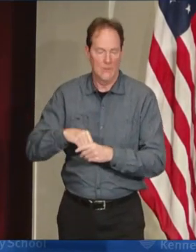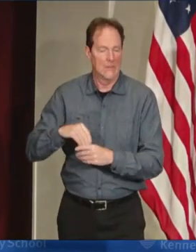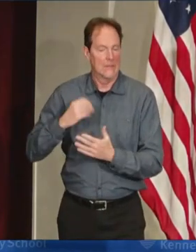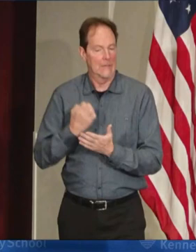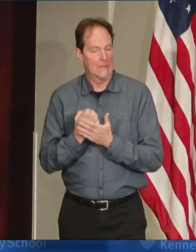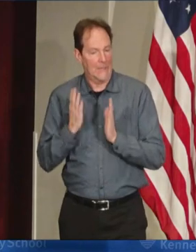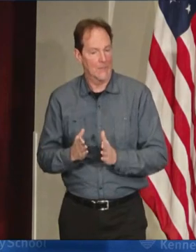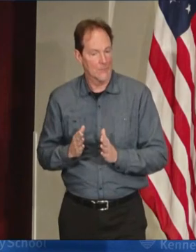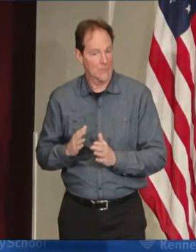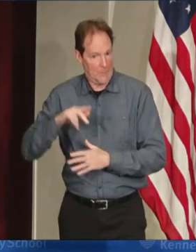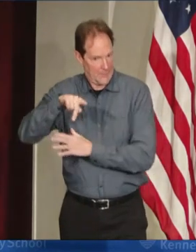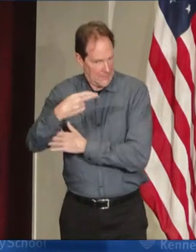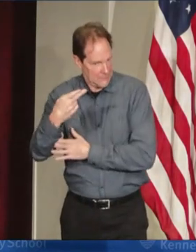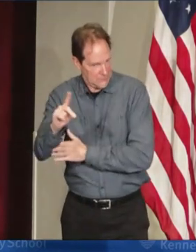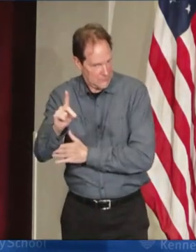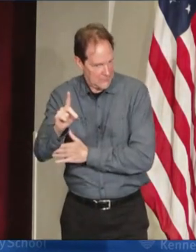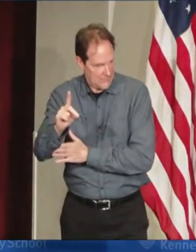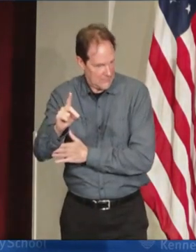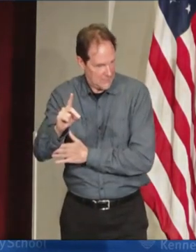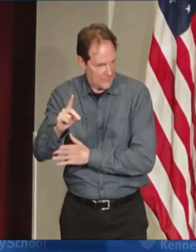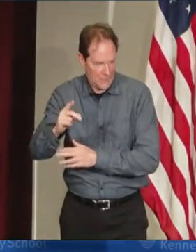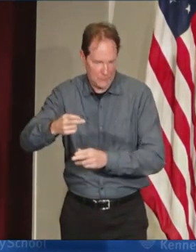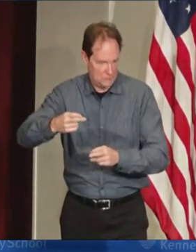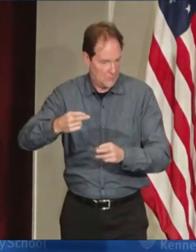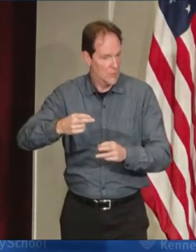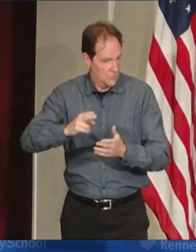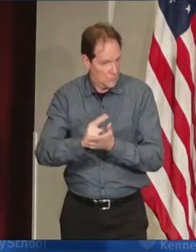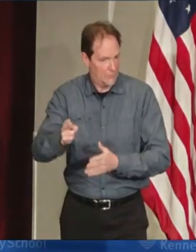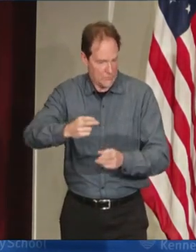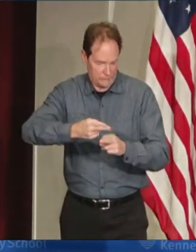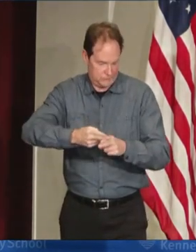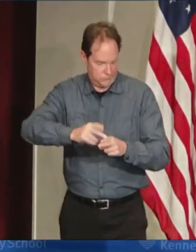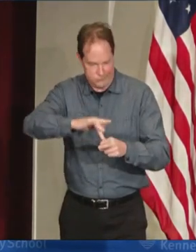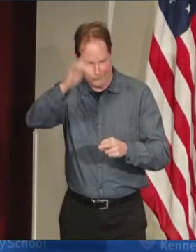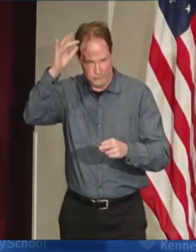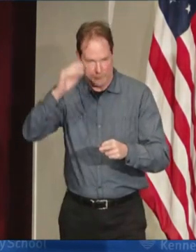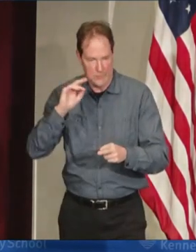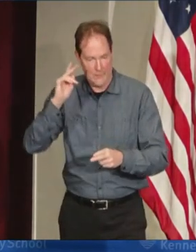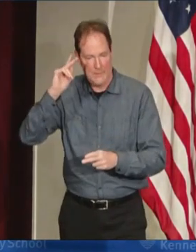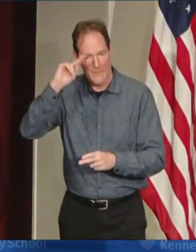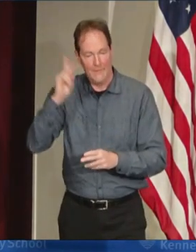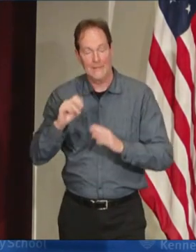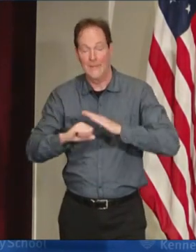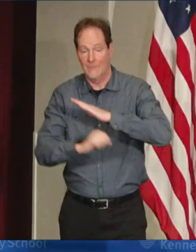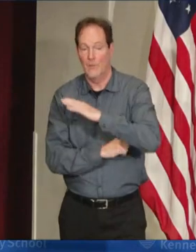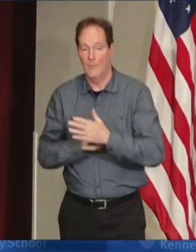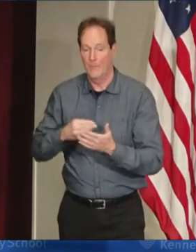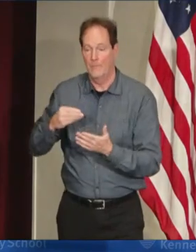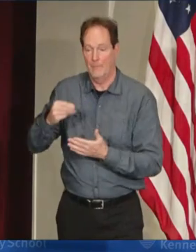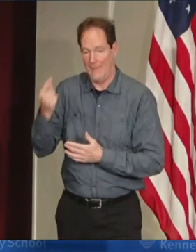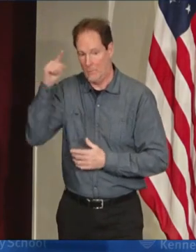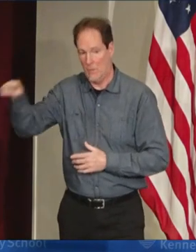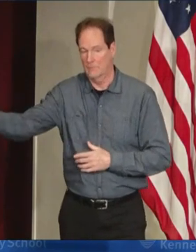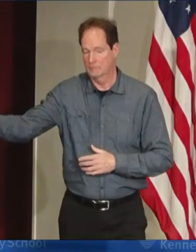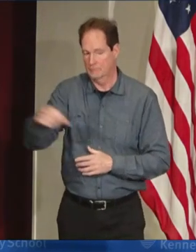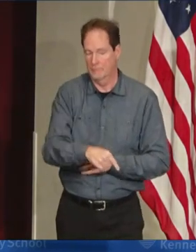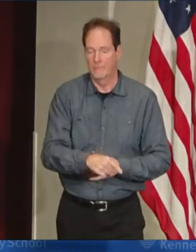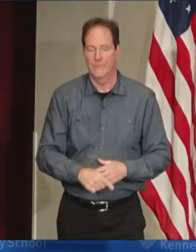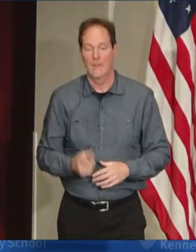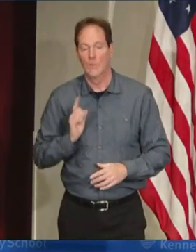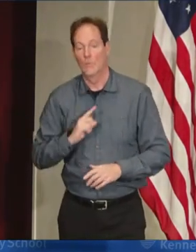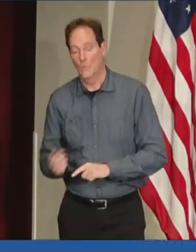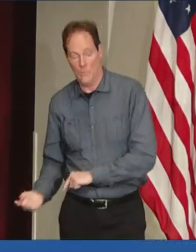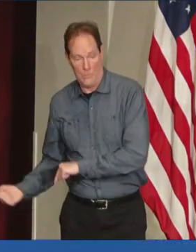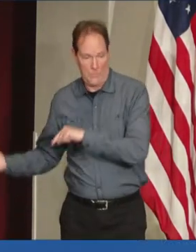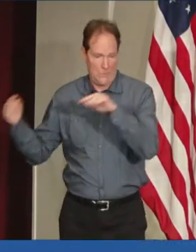economist with a PhD from a renowned university, and the Kennedy Foundation paid for him. And we went over and we